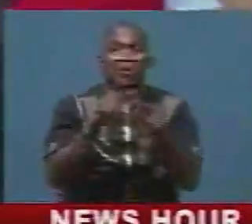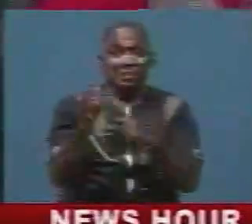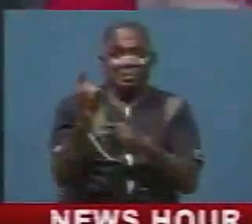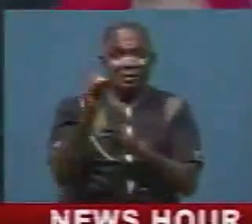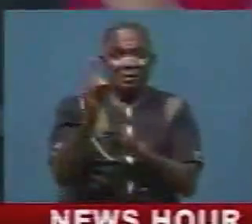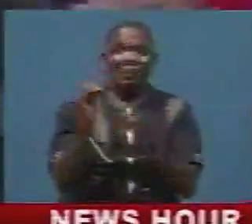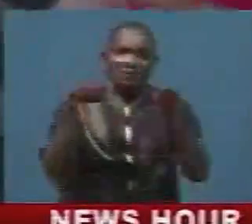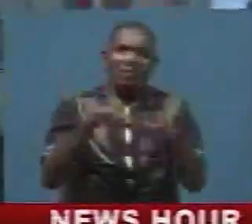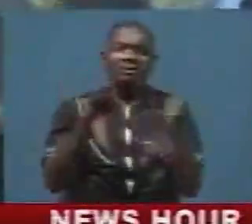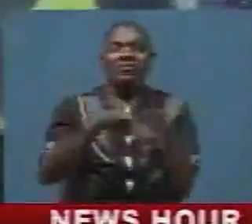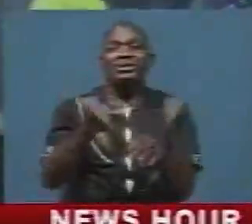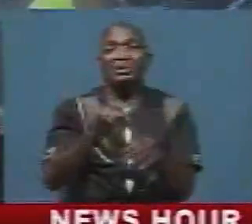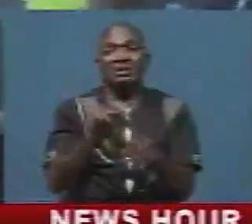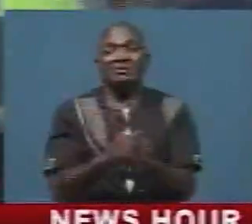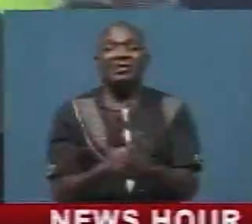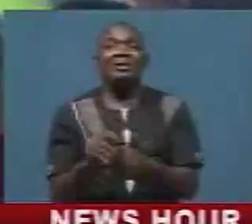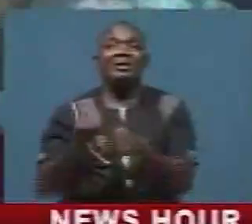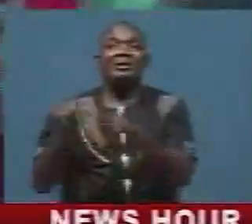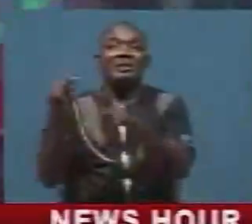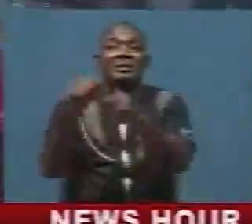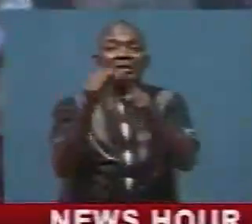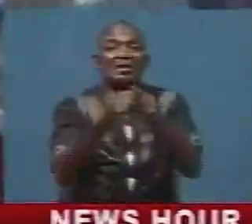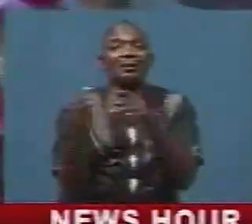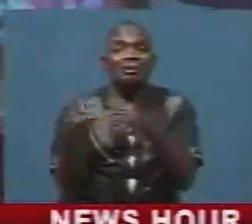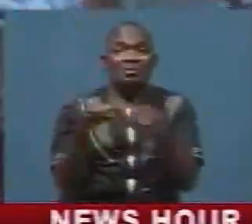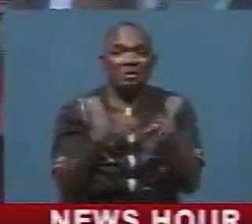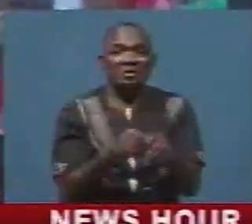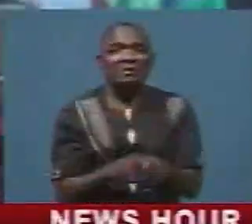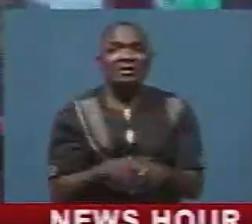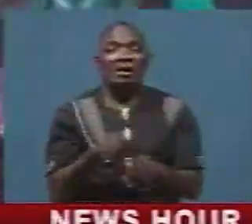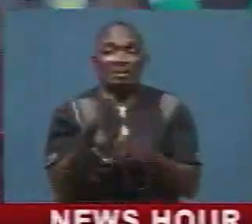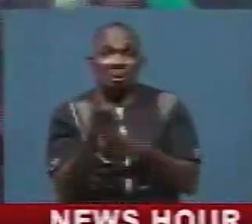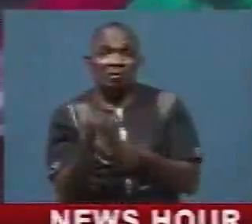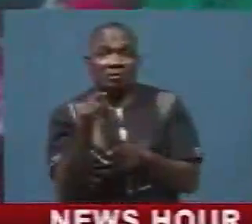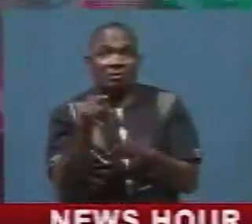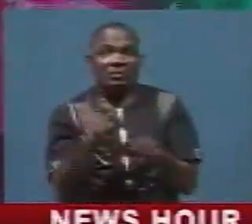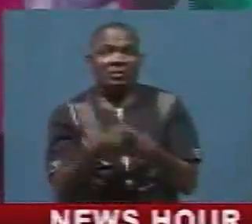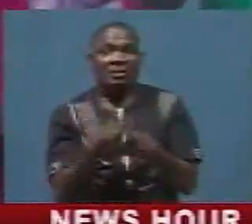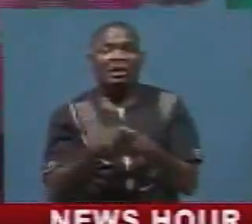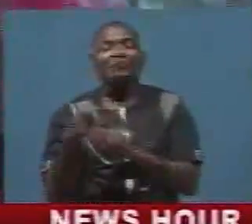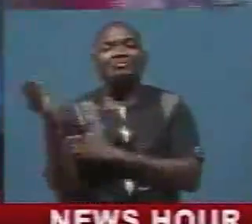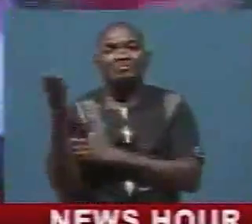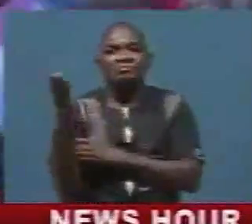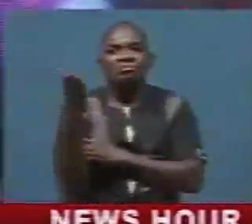December 7. In all the towns and communities, Professor Opoku-Agyemang